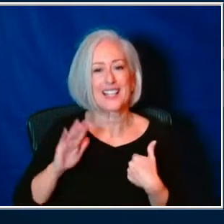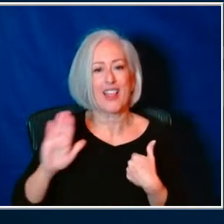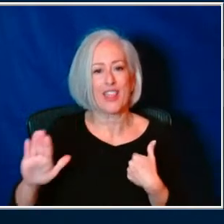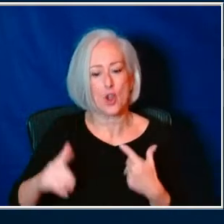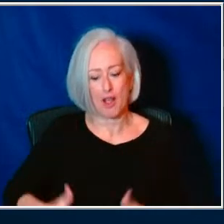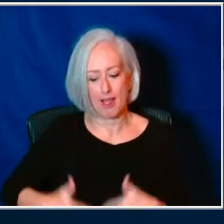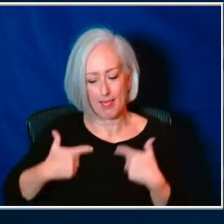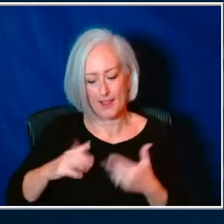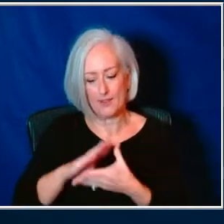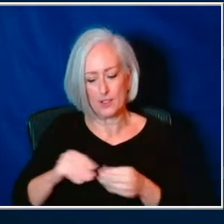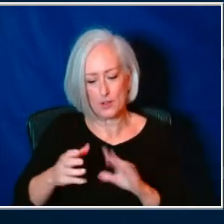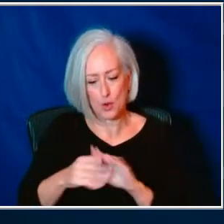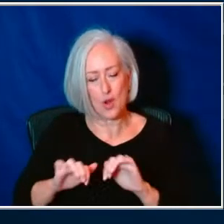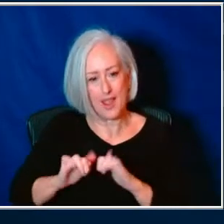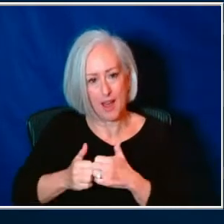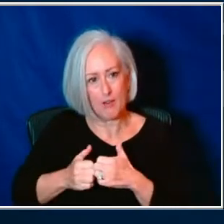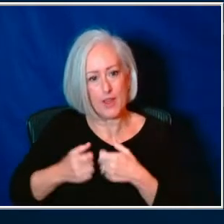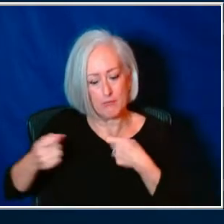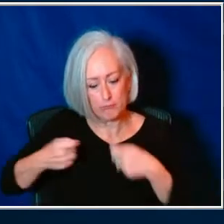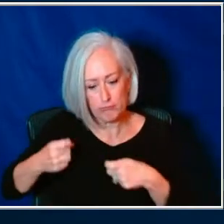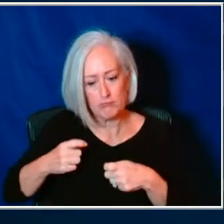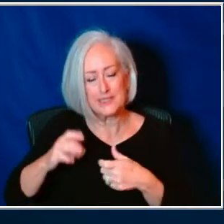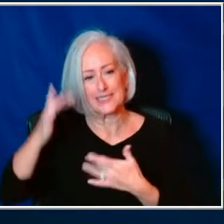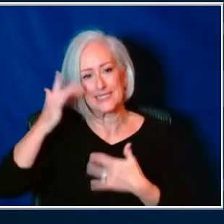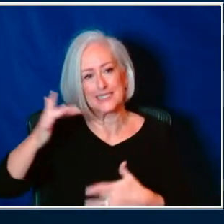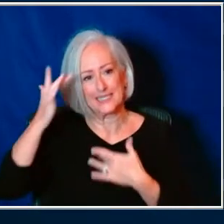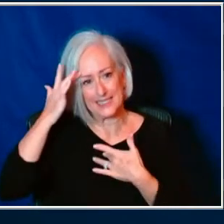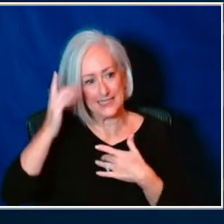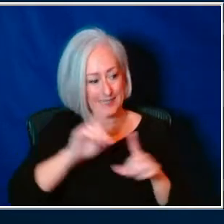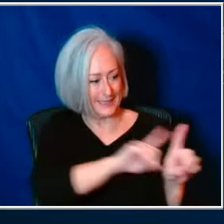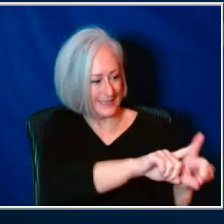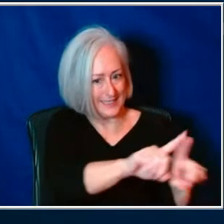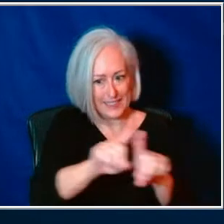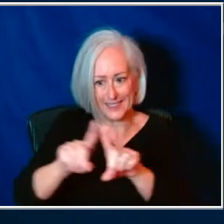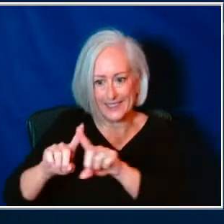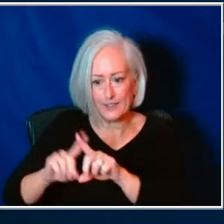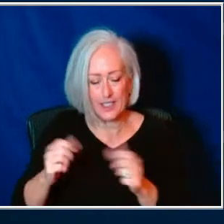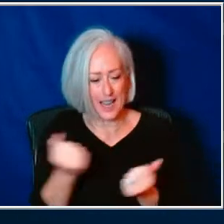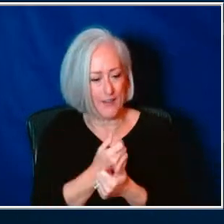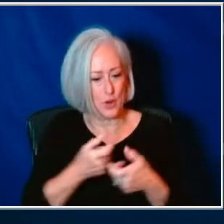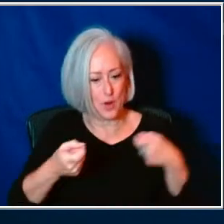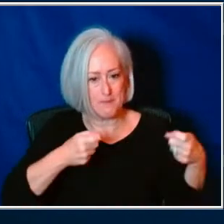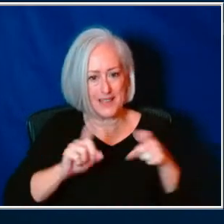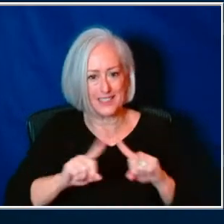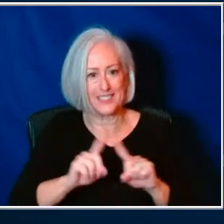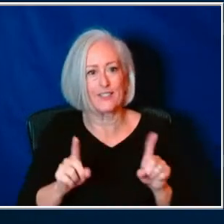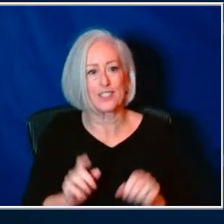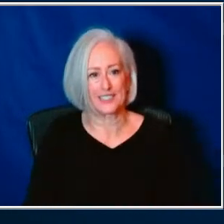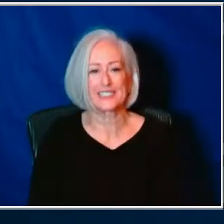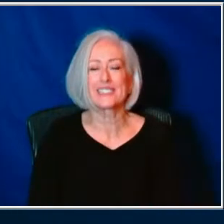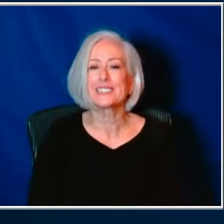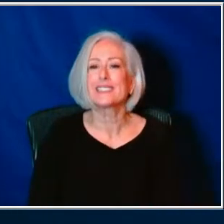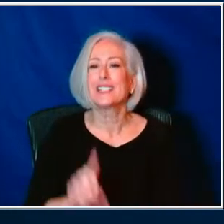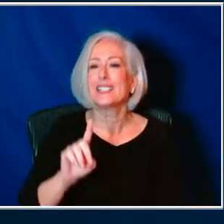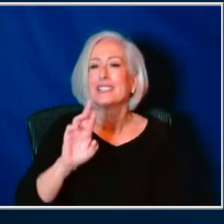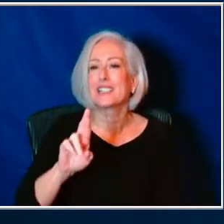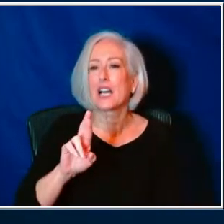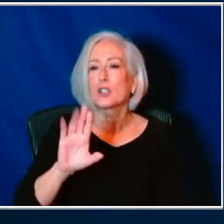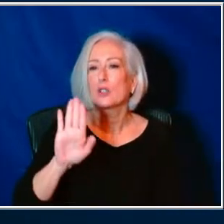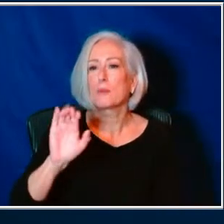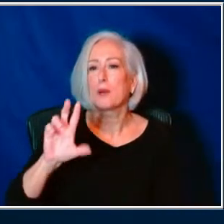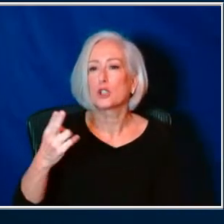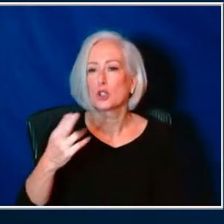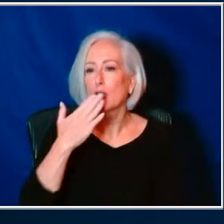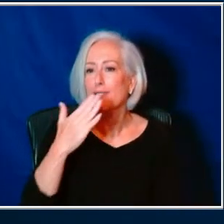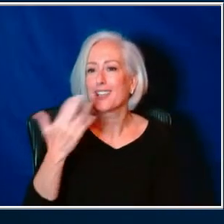to struggle with disease, and it does make it. It's different. We all handle that and receive that a little differently. Dr. Joshua Bunch, thank you for being